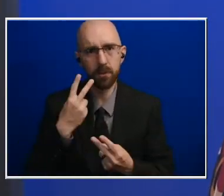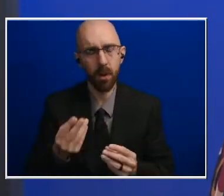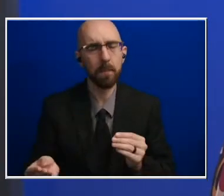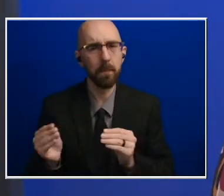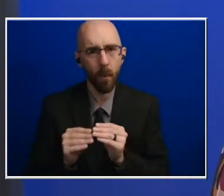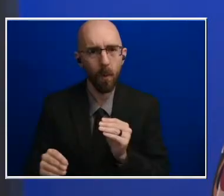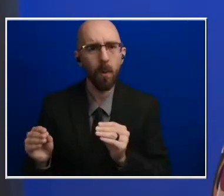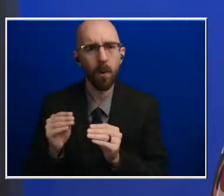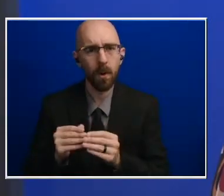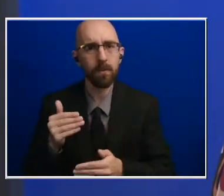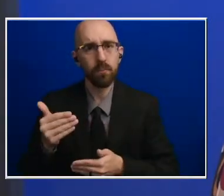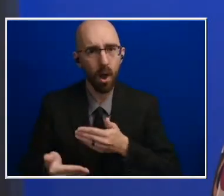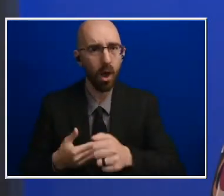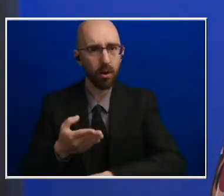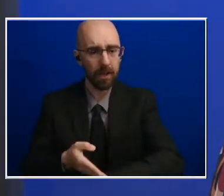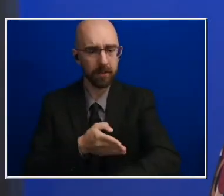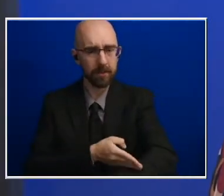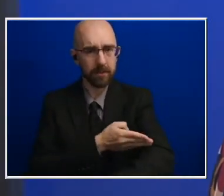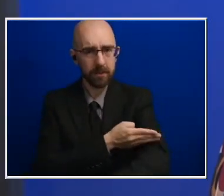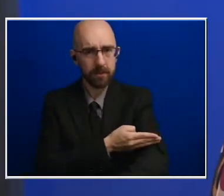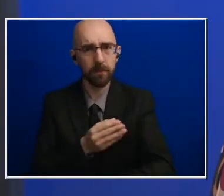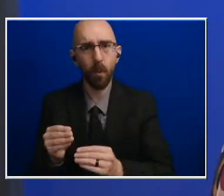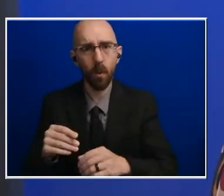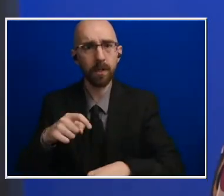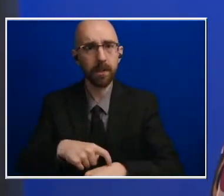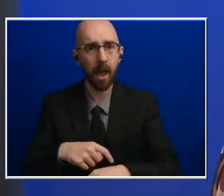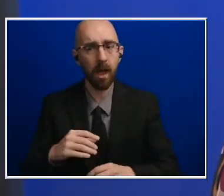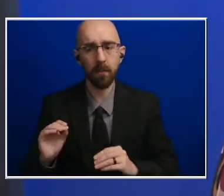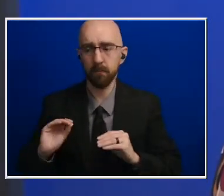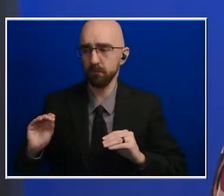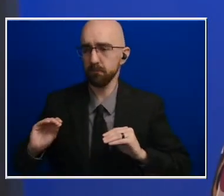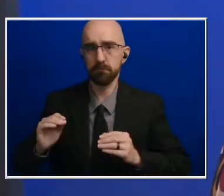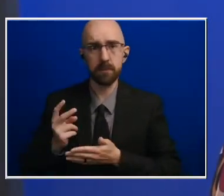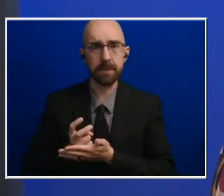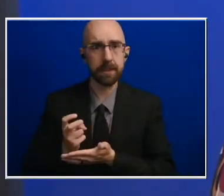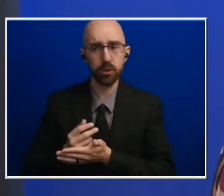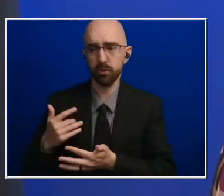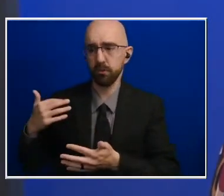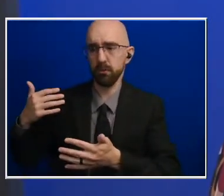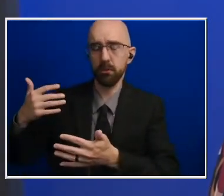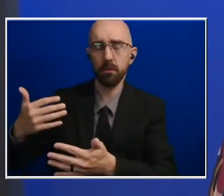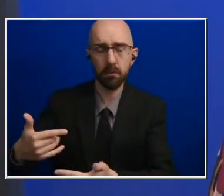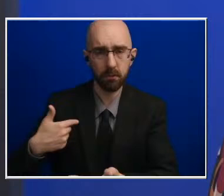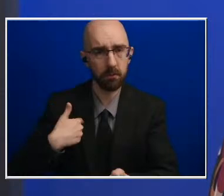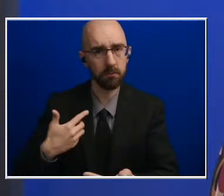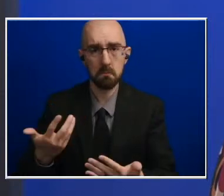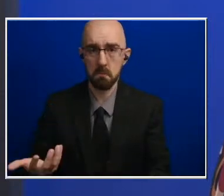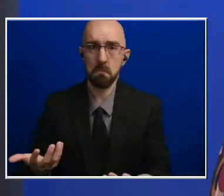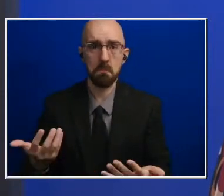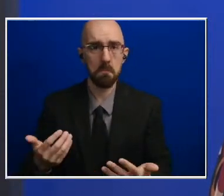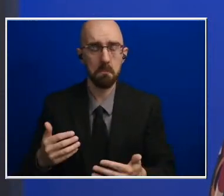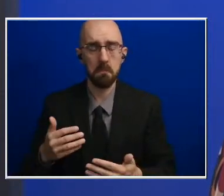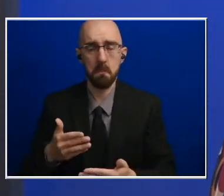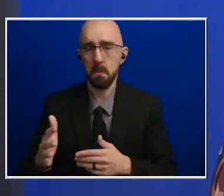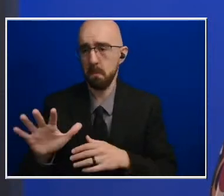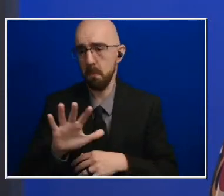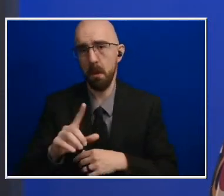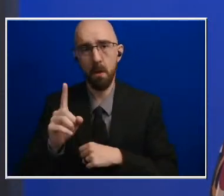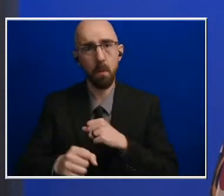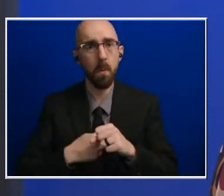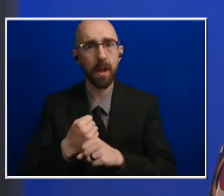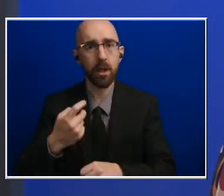progress, more and more time without a seizure and stuff, and ended up going, it was about 1.5 years without a